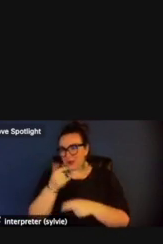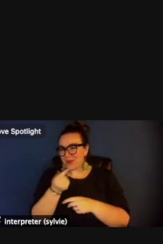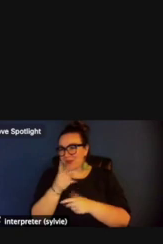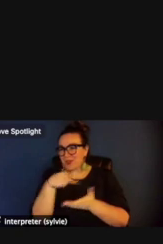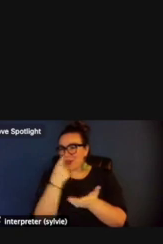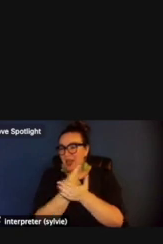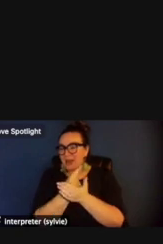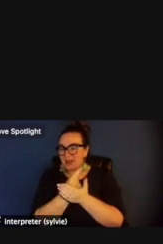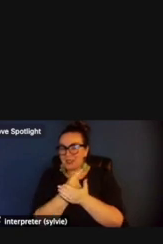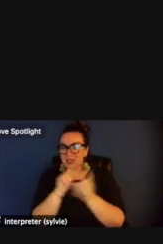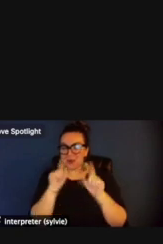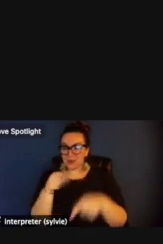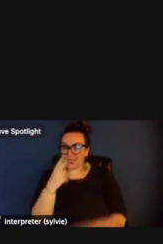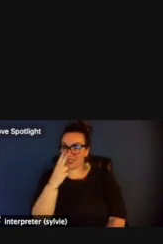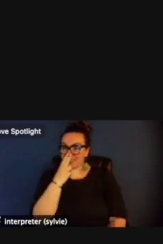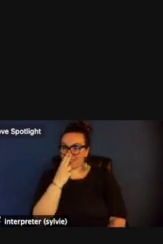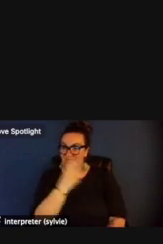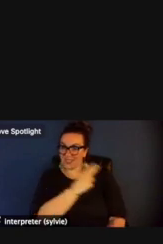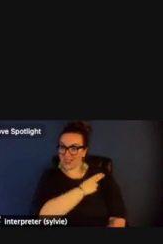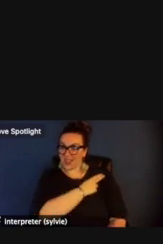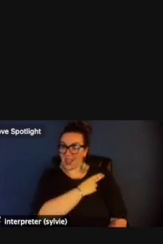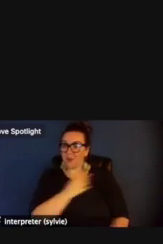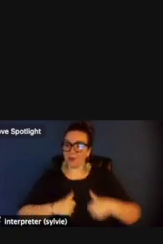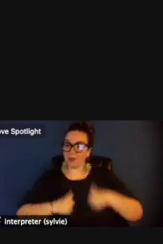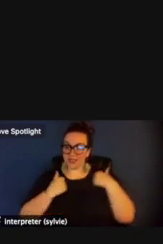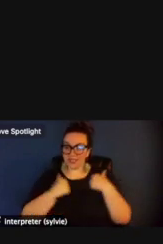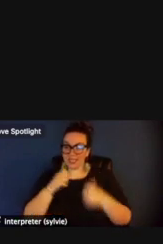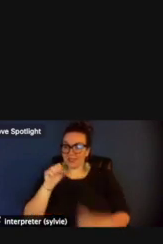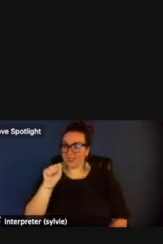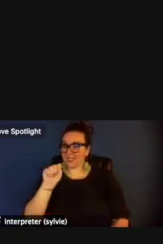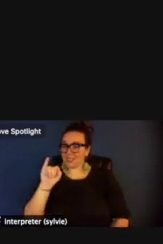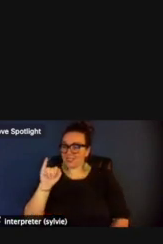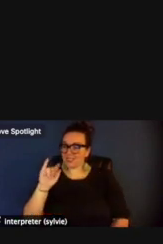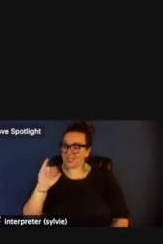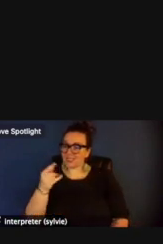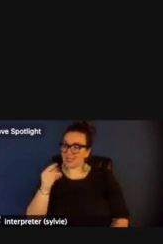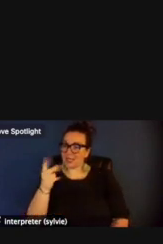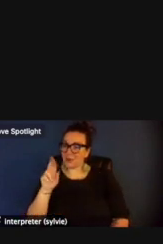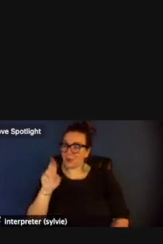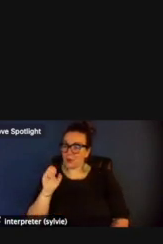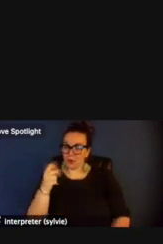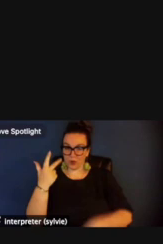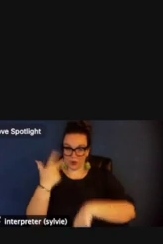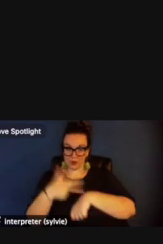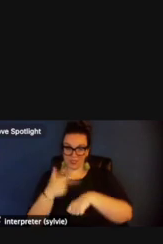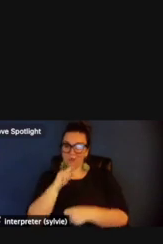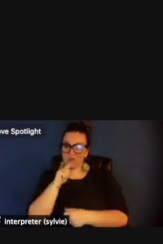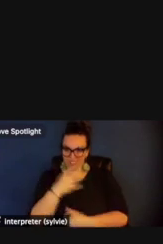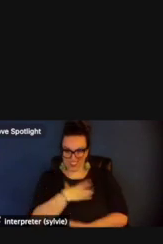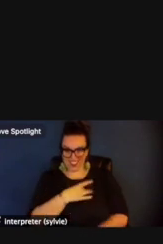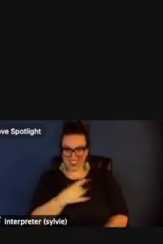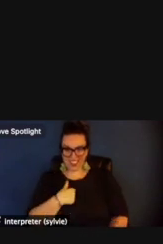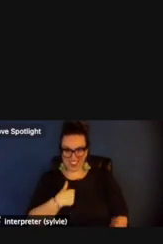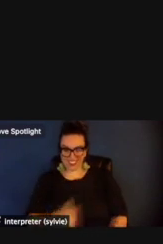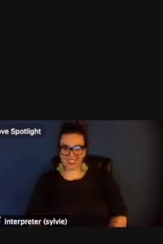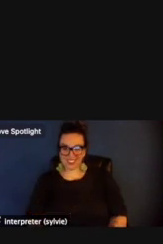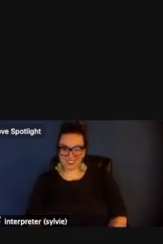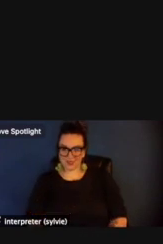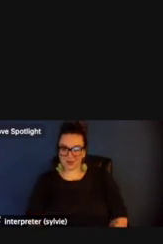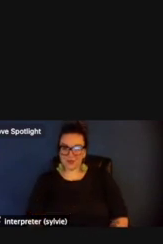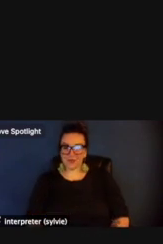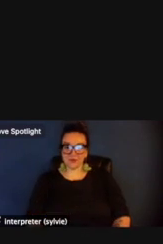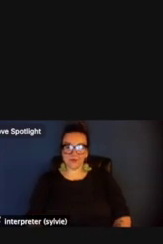went to Vietnam when we lived in Singapore 4 times. So we really liked it. I was going to say you really liked it. Yeah. So Greg, you want to go to the next